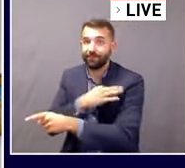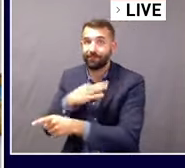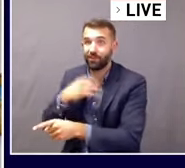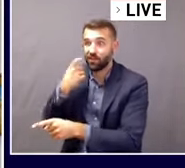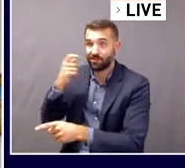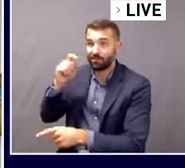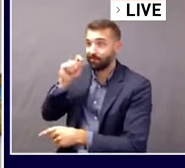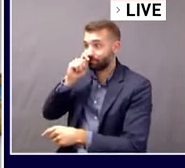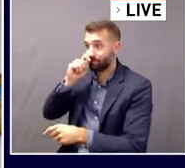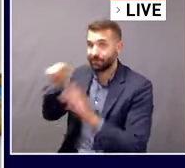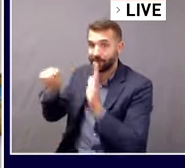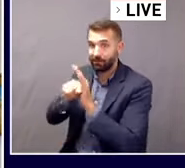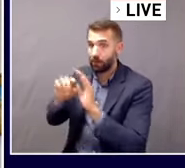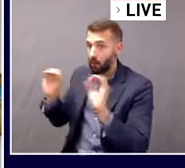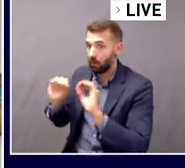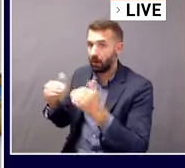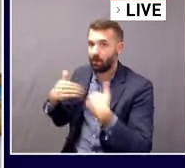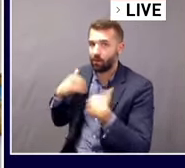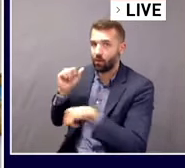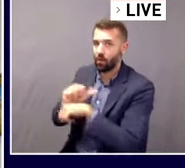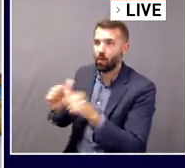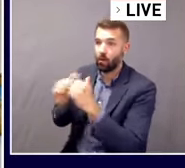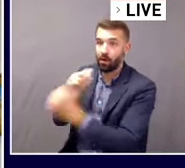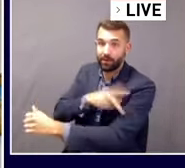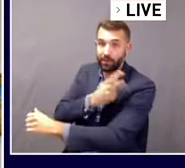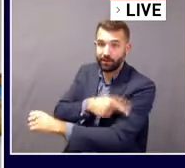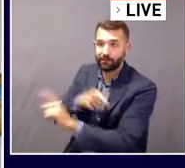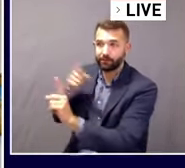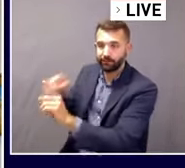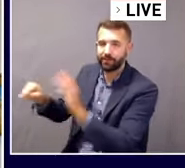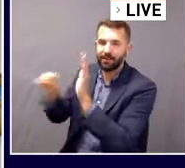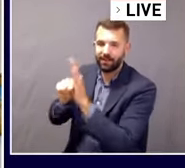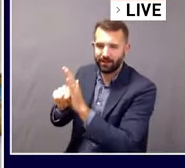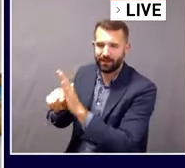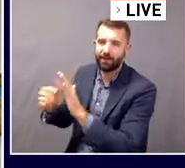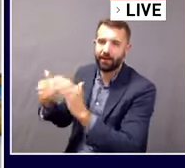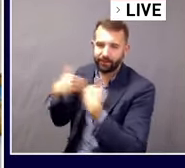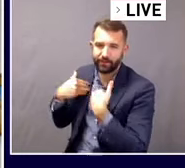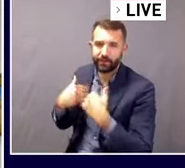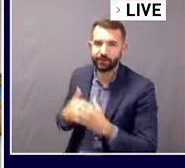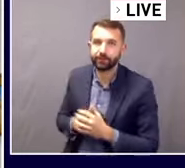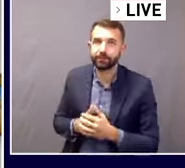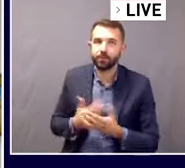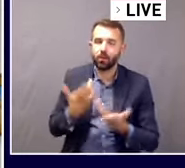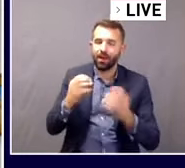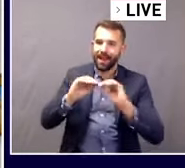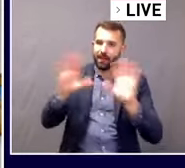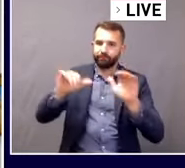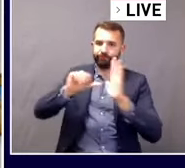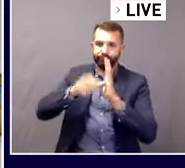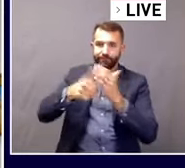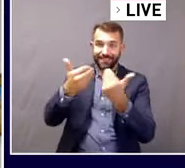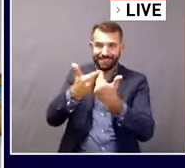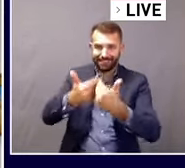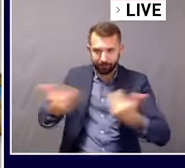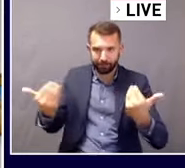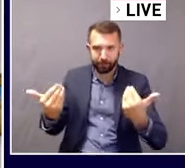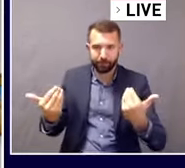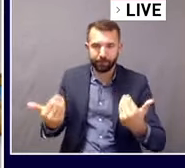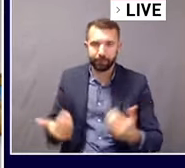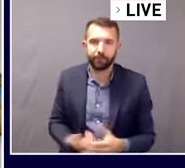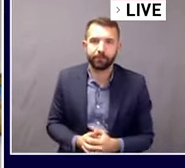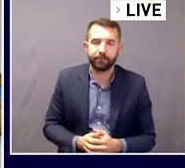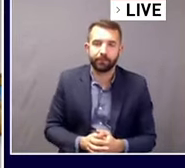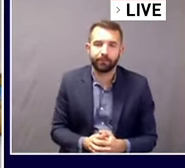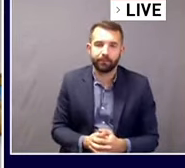negative, and that there be a clean line of demarcation between those. Based on what we discussed